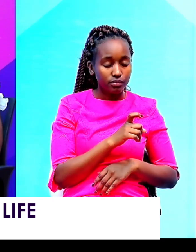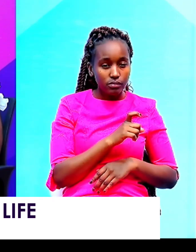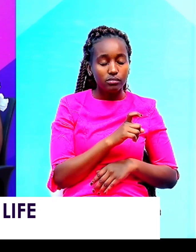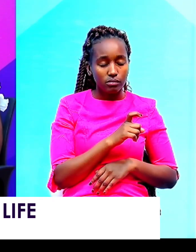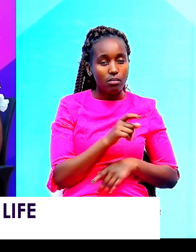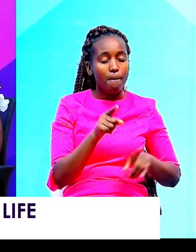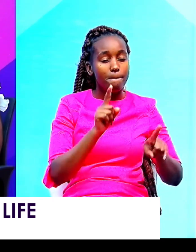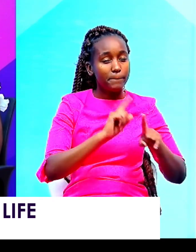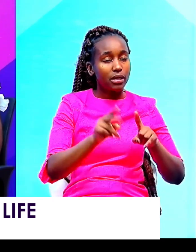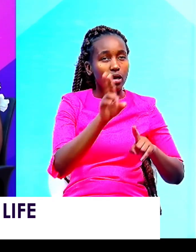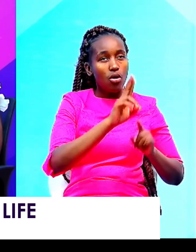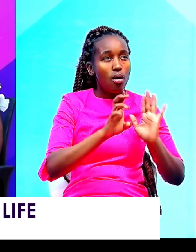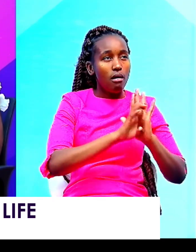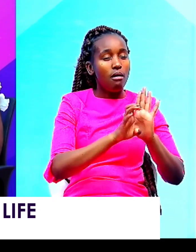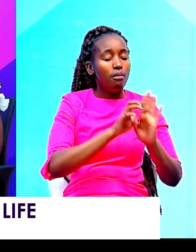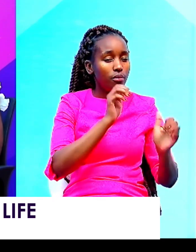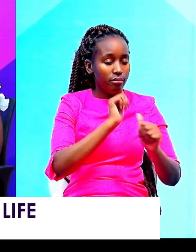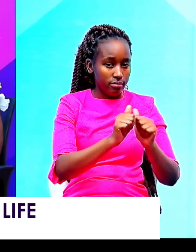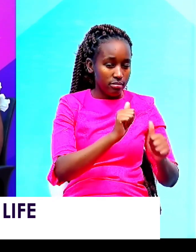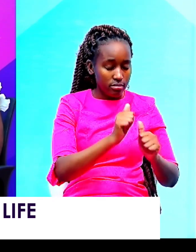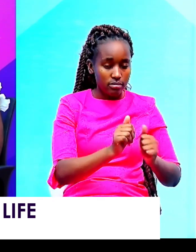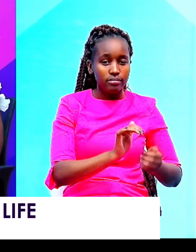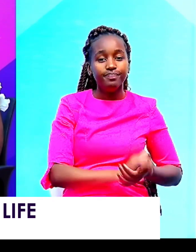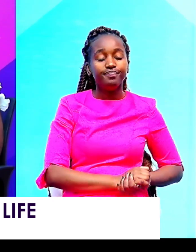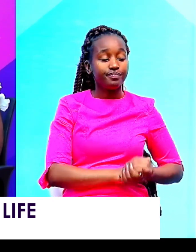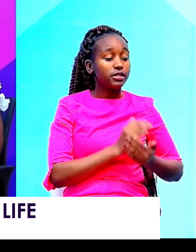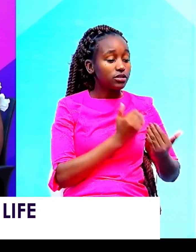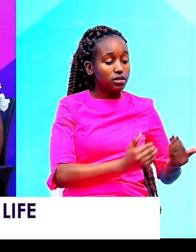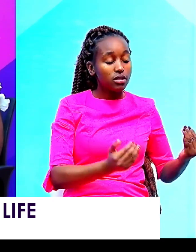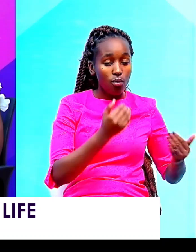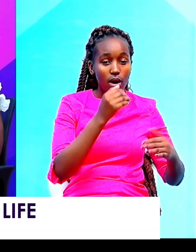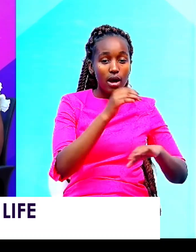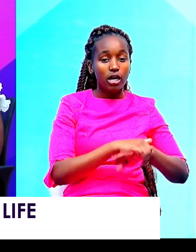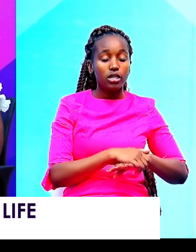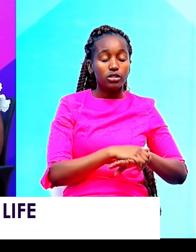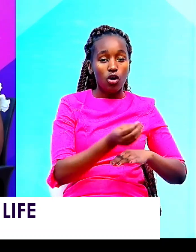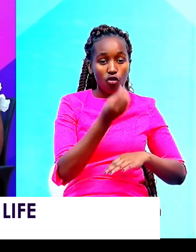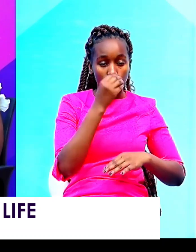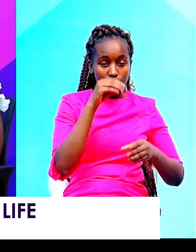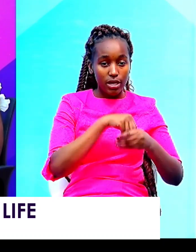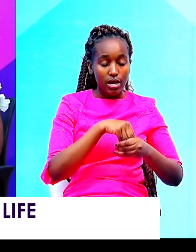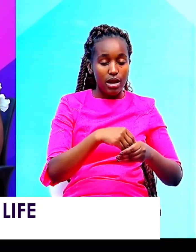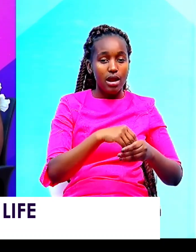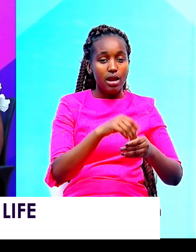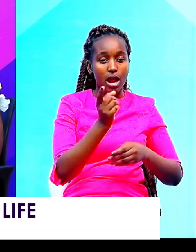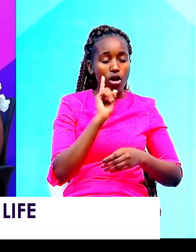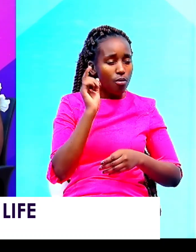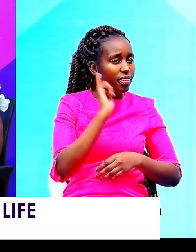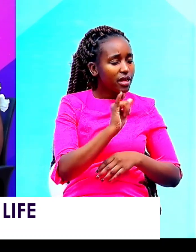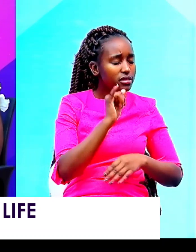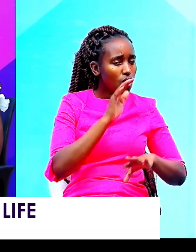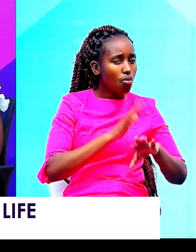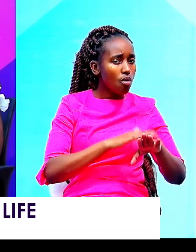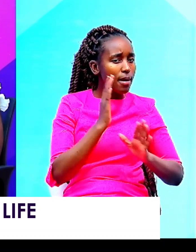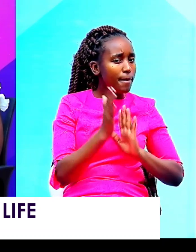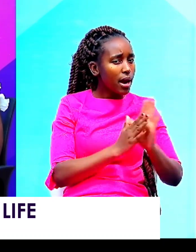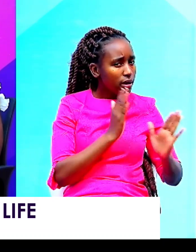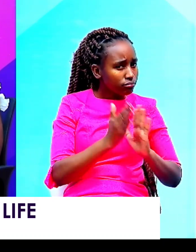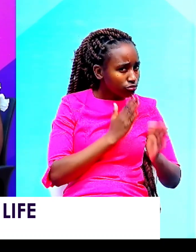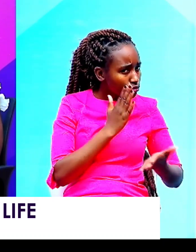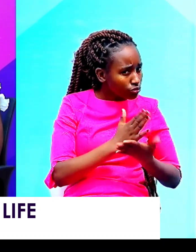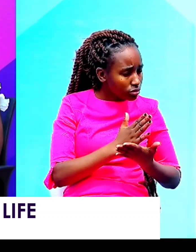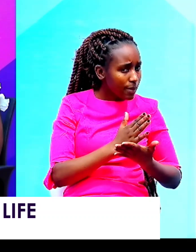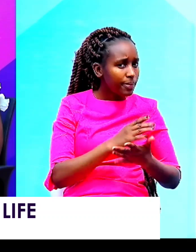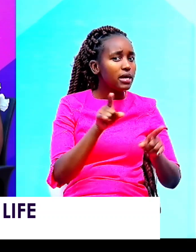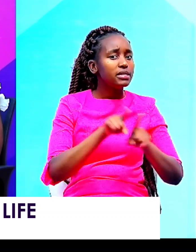about. The children getting food in Nairobi. Yes. Very good initiative. I'm looking at